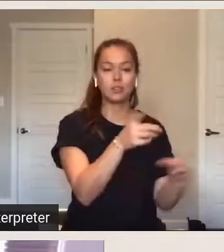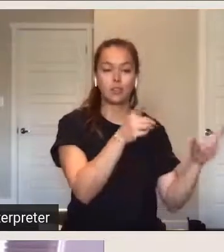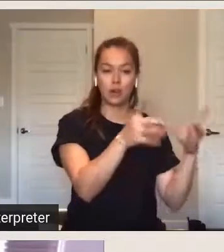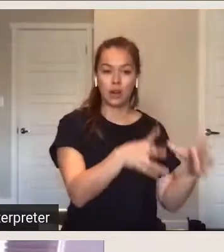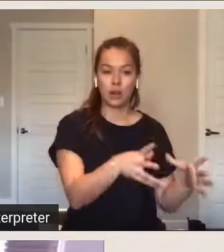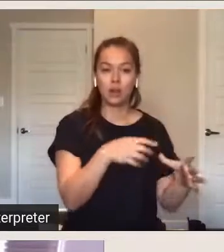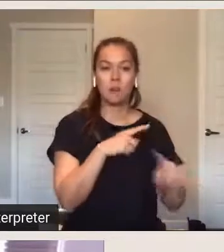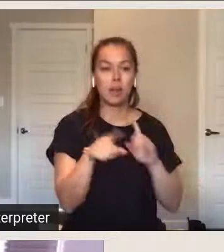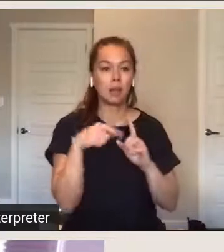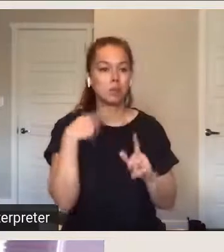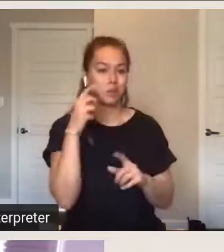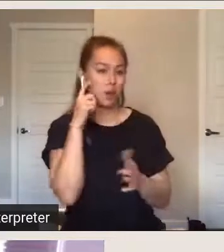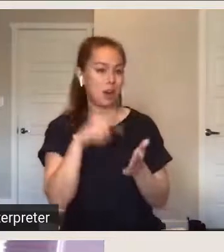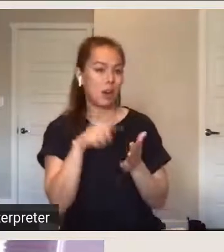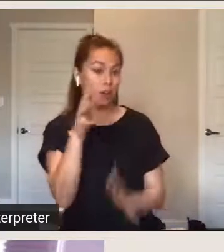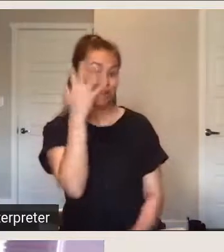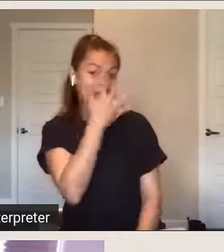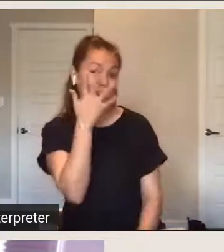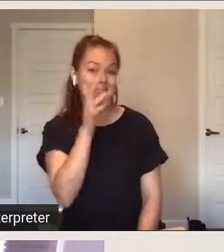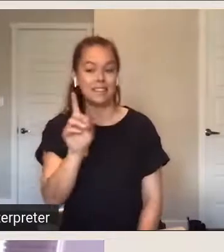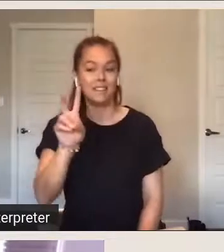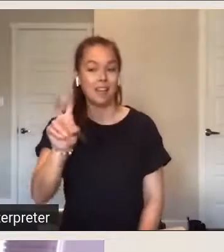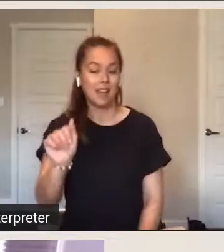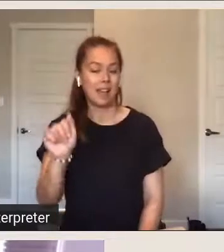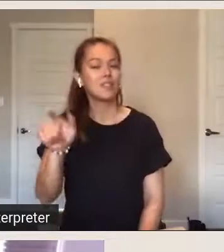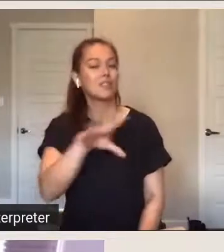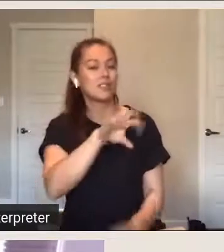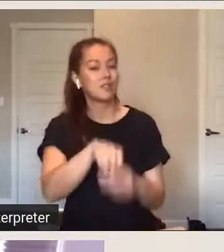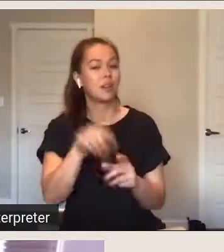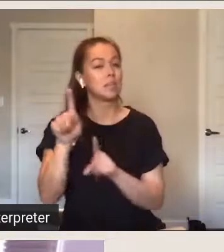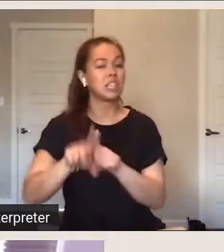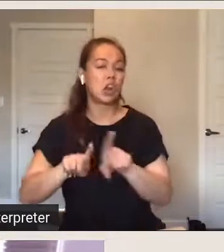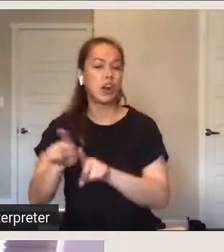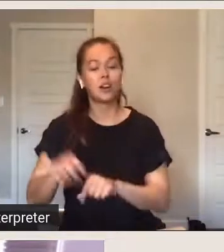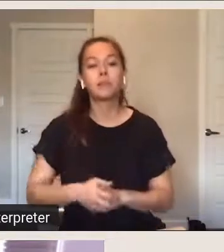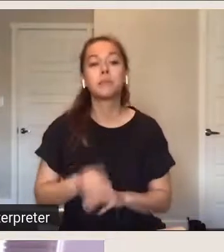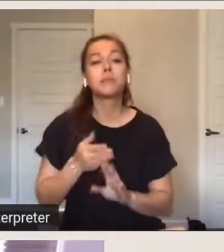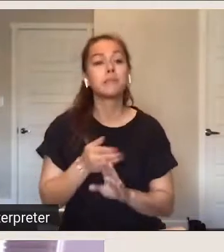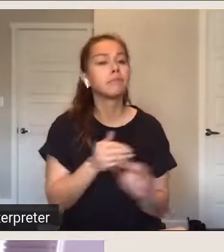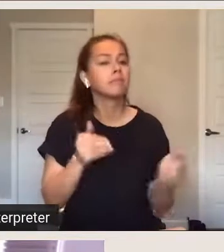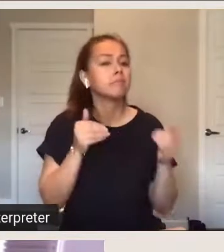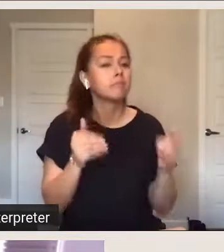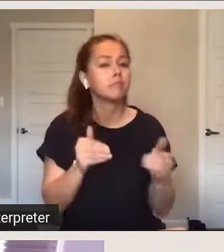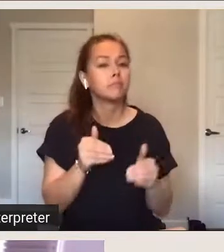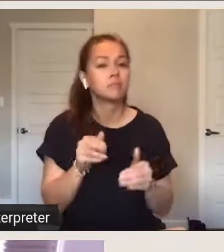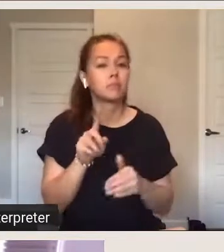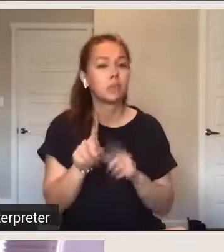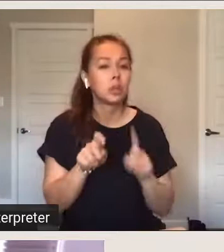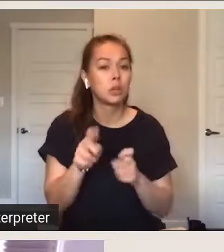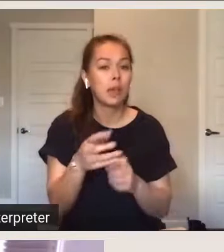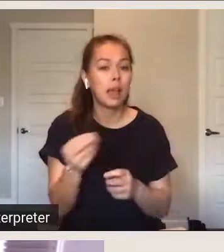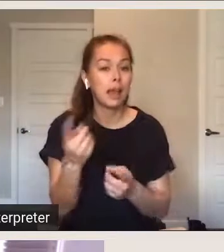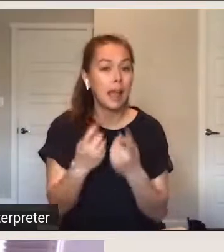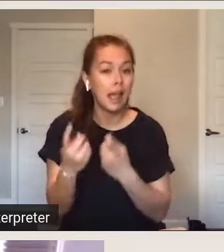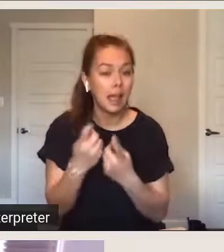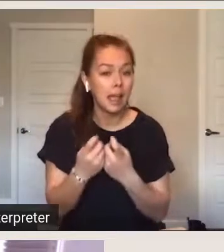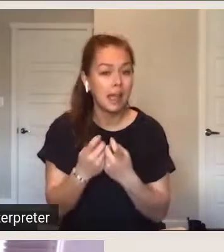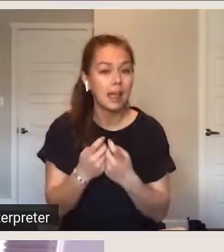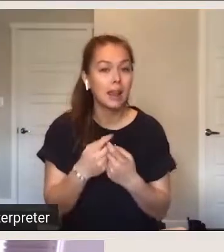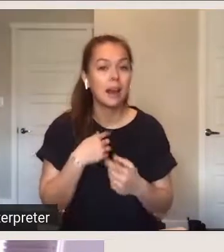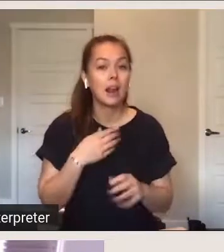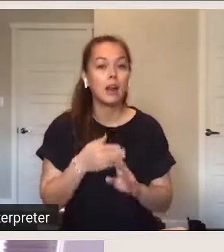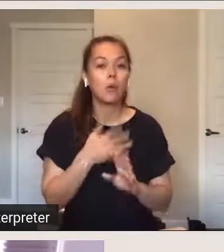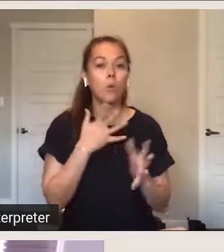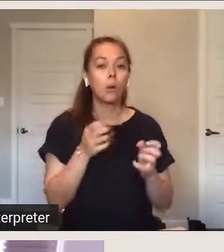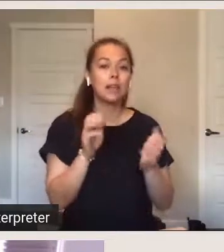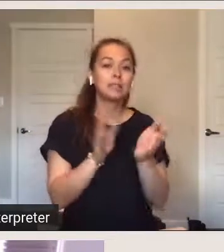film. Before we get into this Q&A, I just want to do a very quick shout out that today is Diva's birthday. So please leave